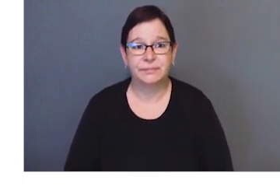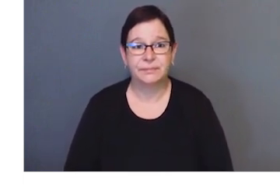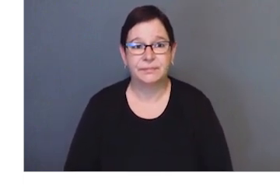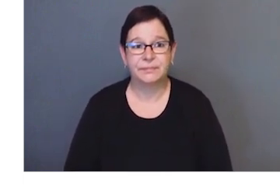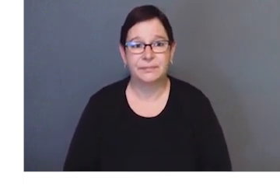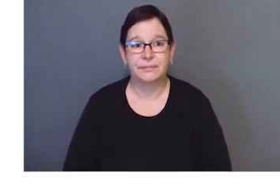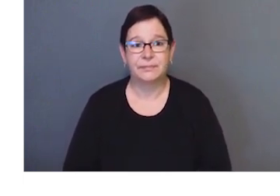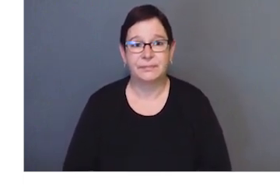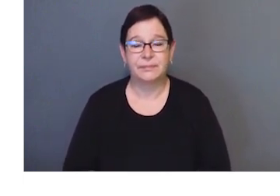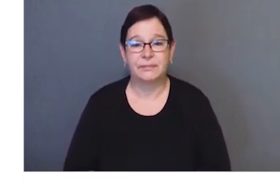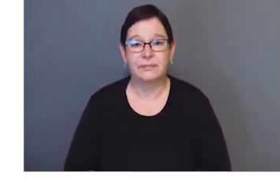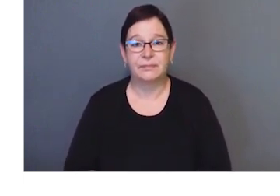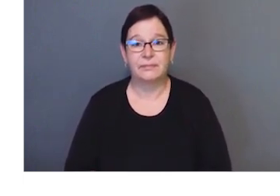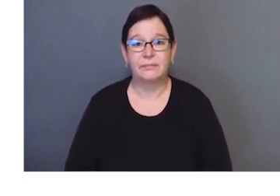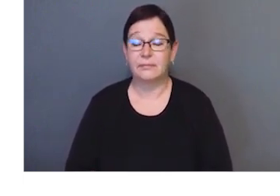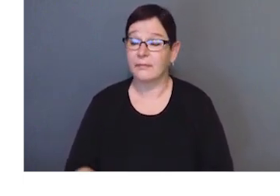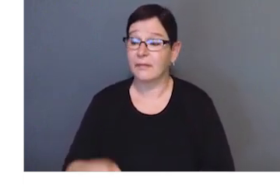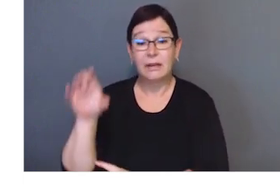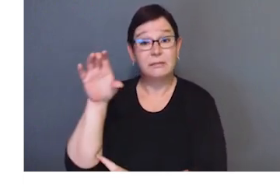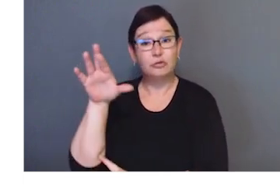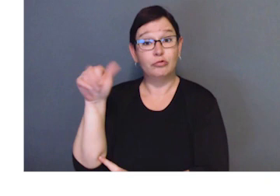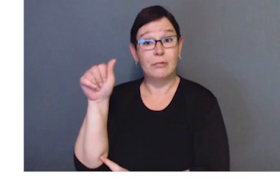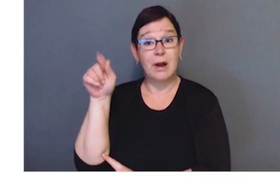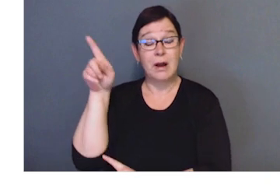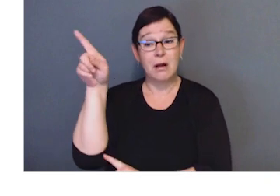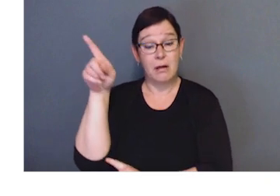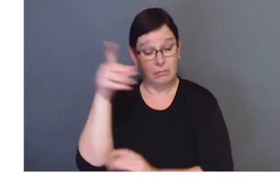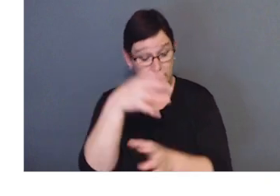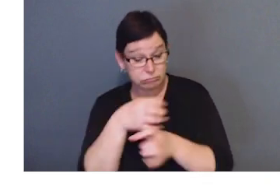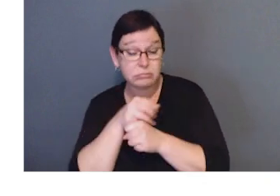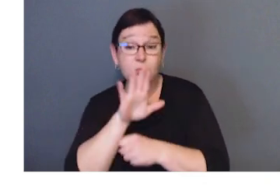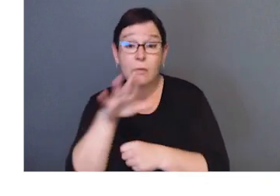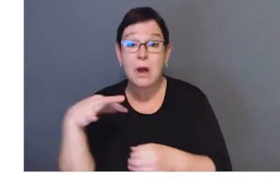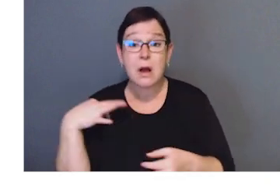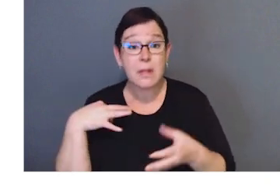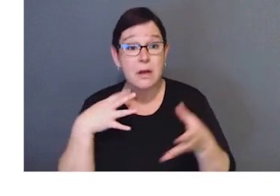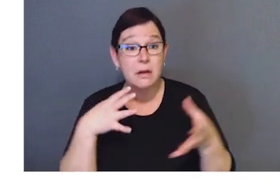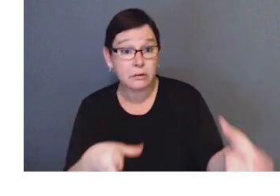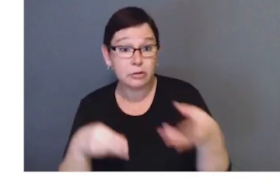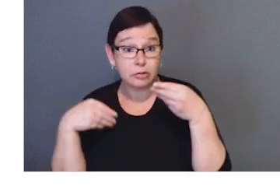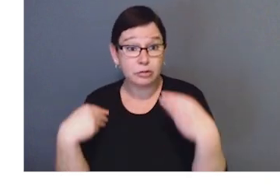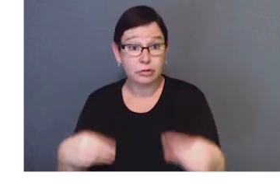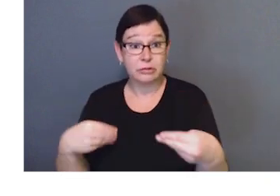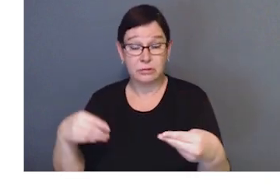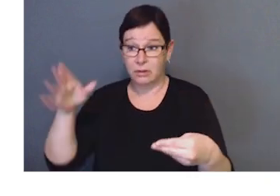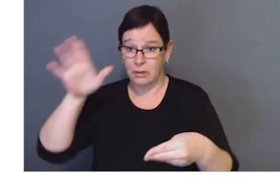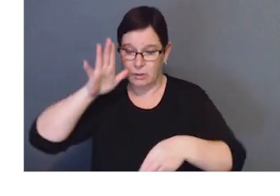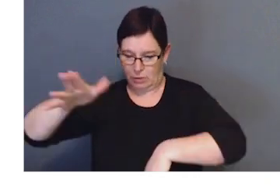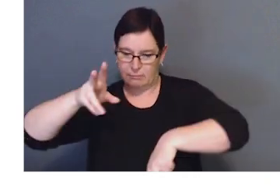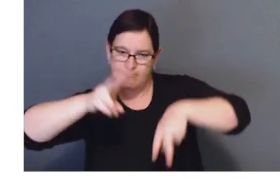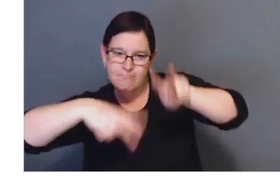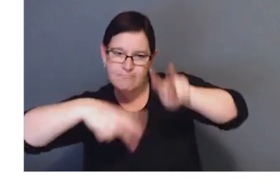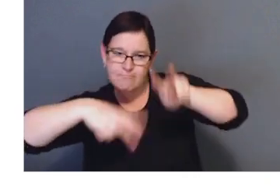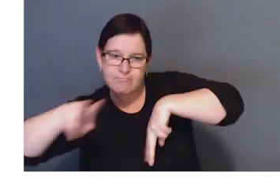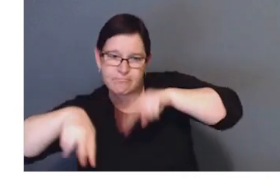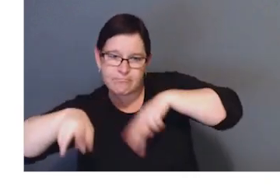Once the CRA receives your application, we will review the information you provided to determine your